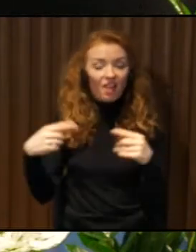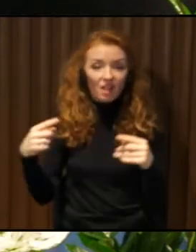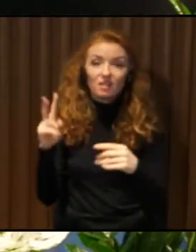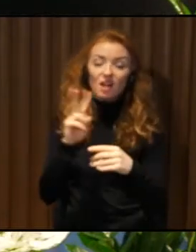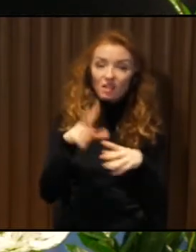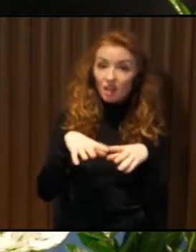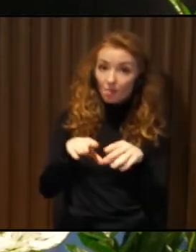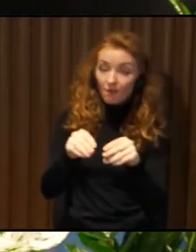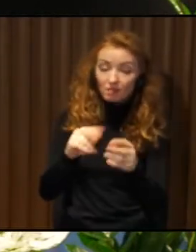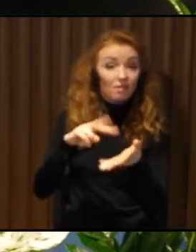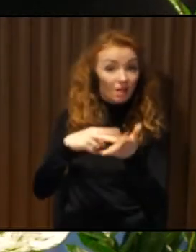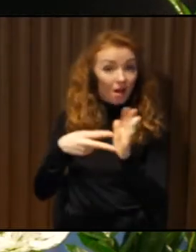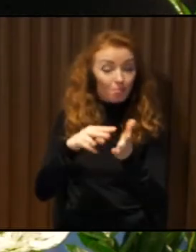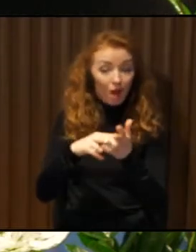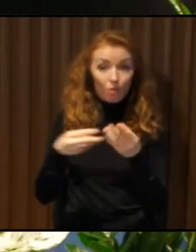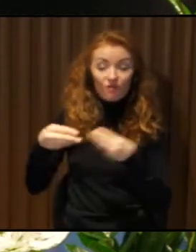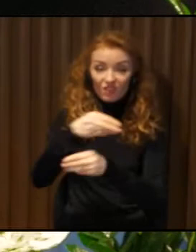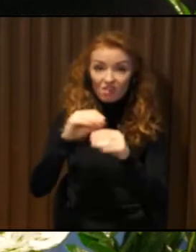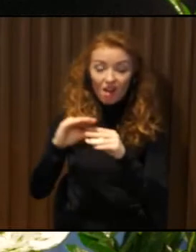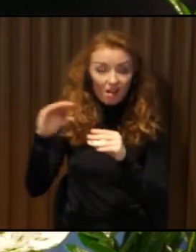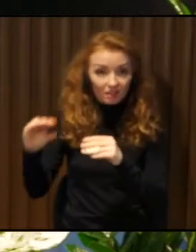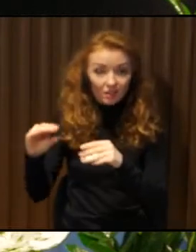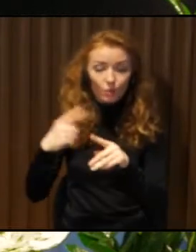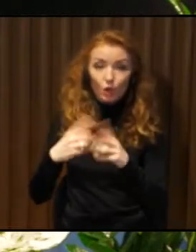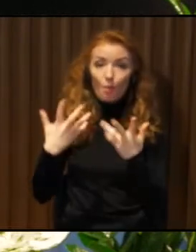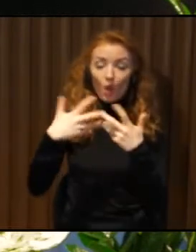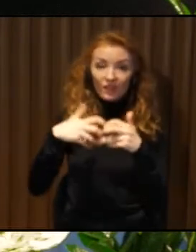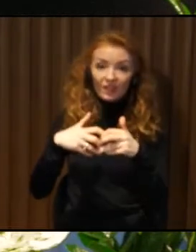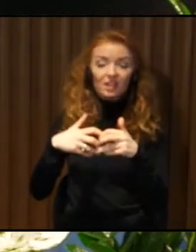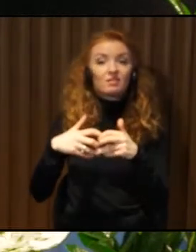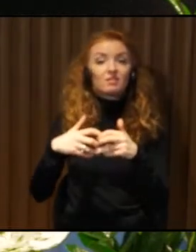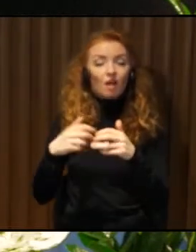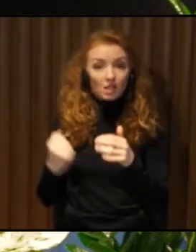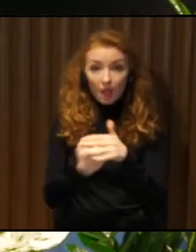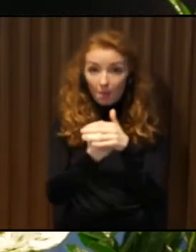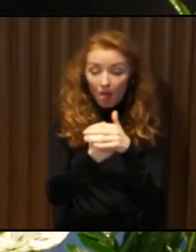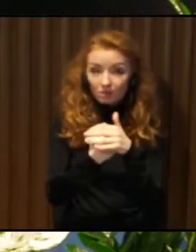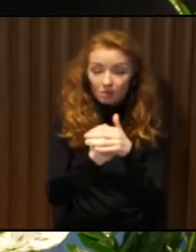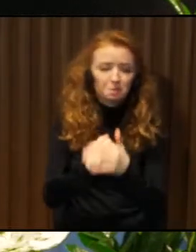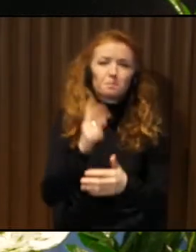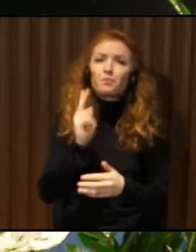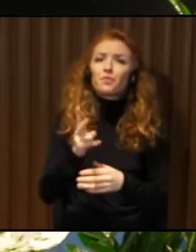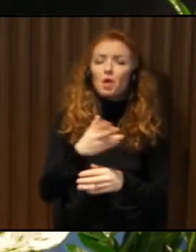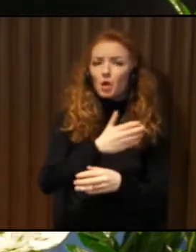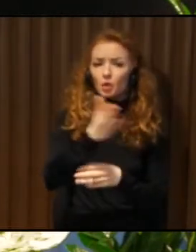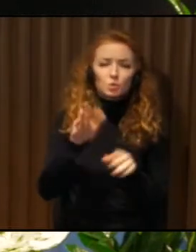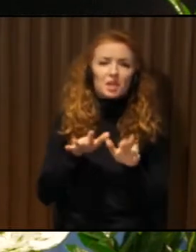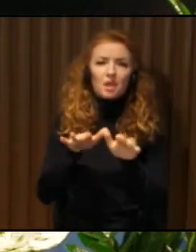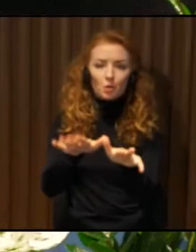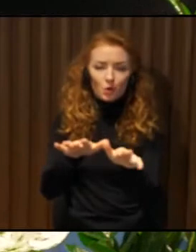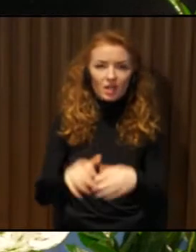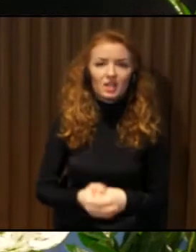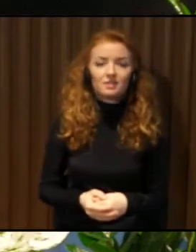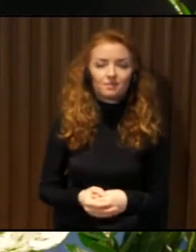what is the attitude when you come with this checklist of the public persons who should operate with